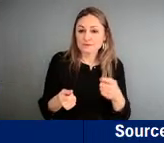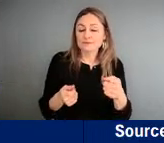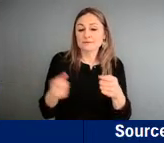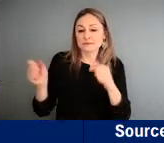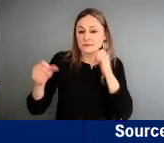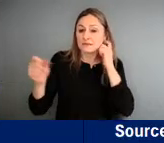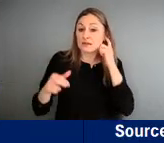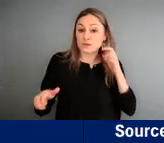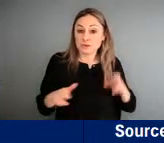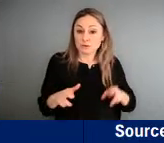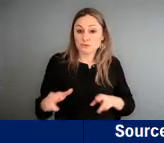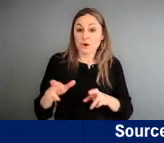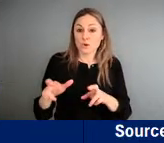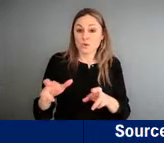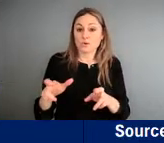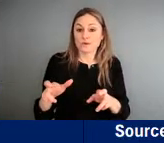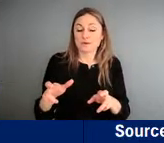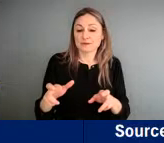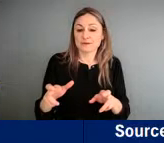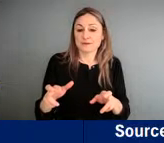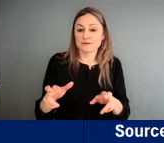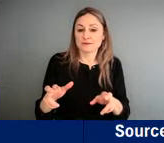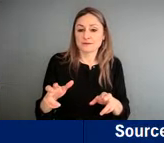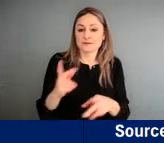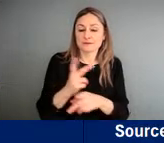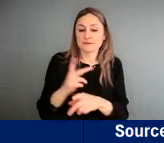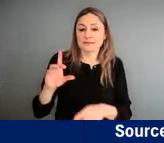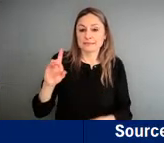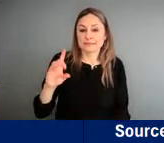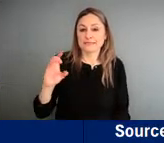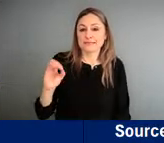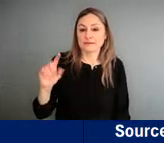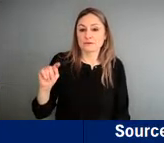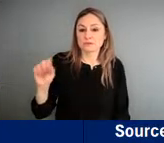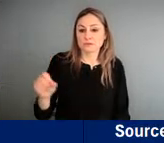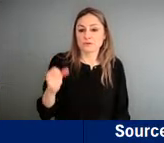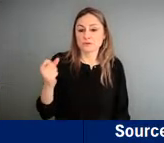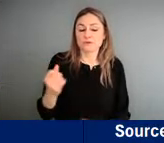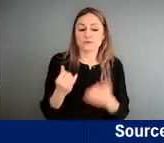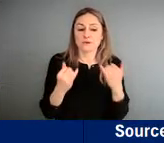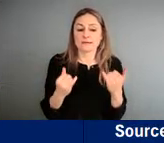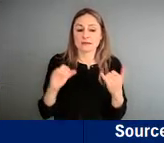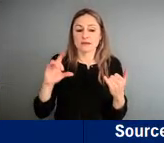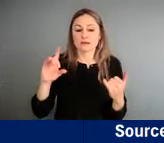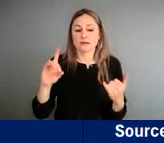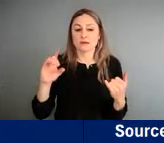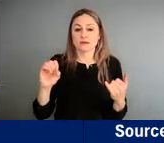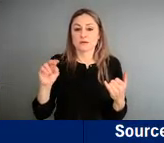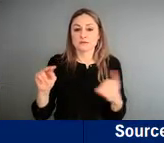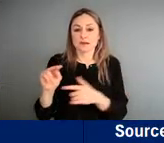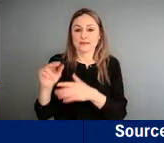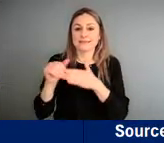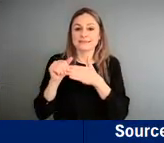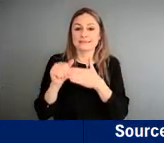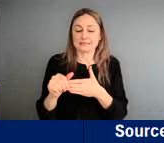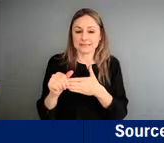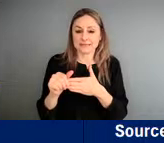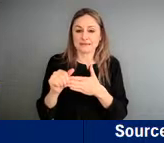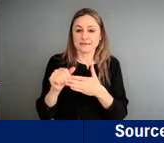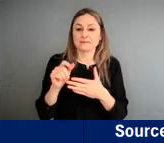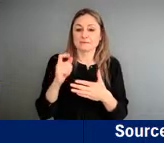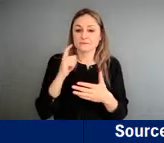maintained by, we're still determining the DOTs. You know, right now ODOT is the lead for maintaining the existing.